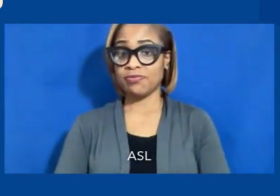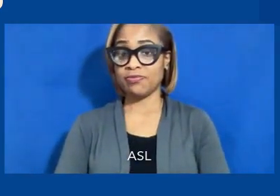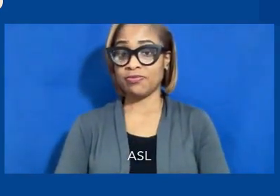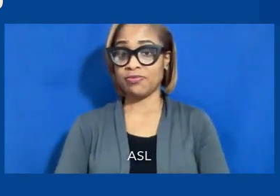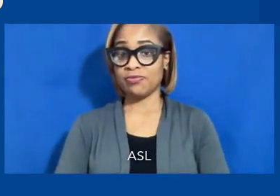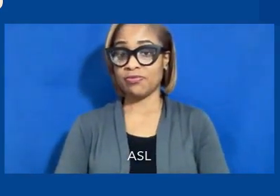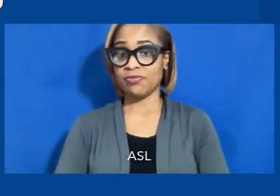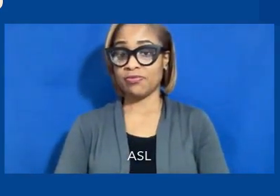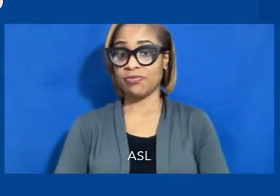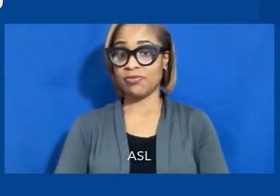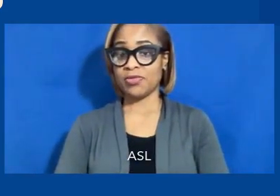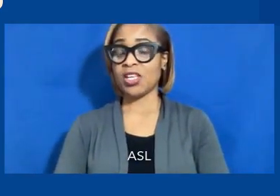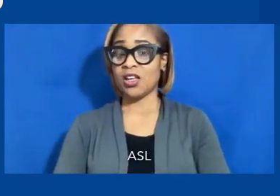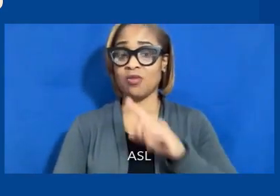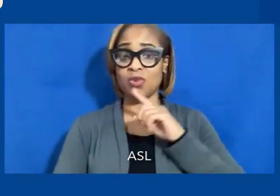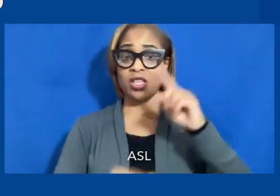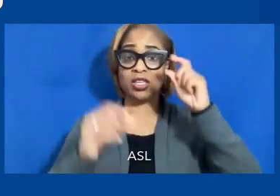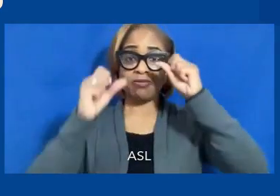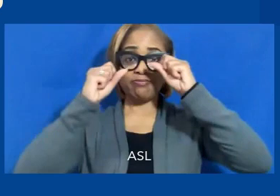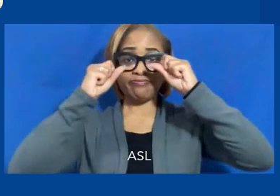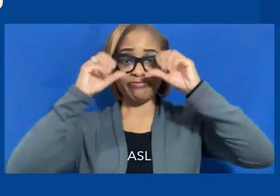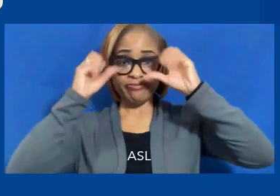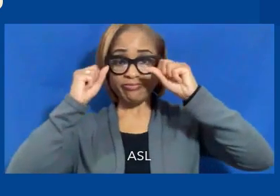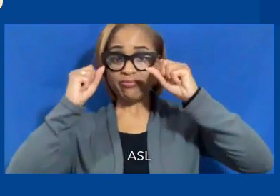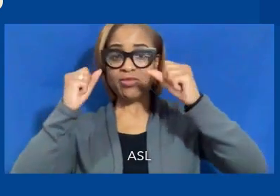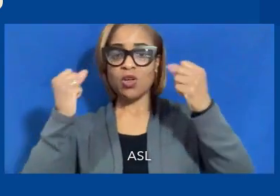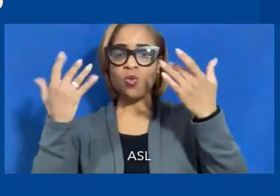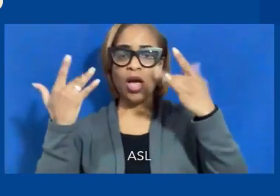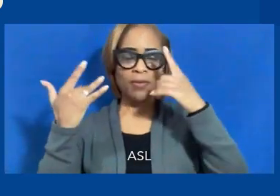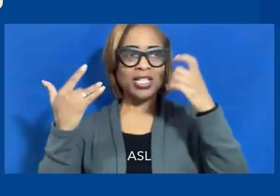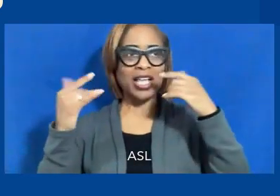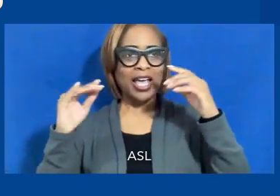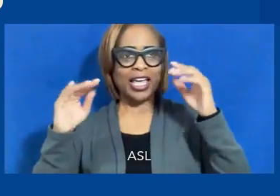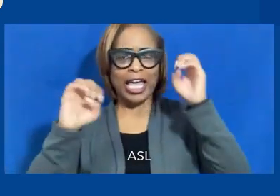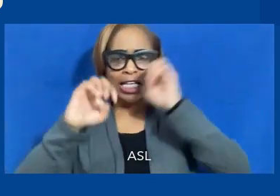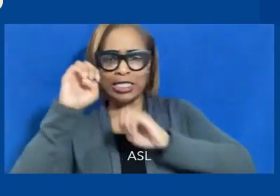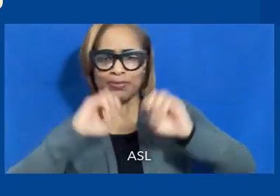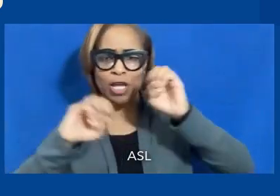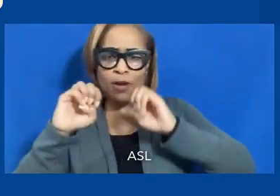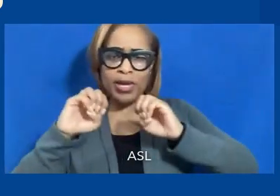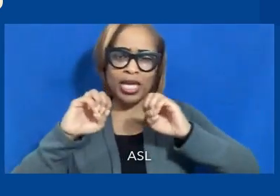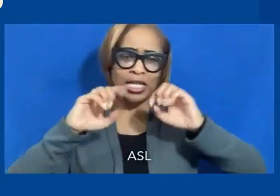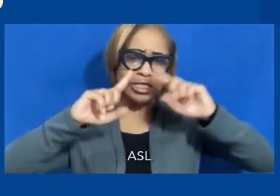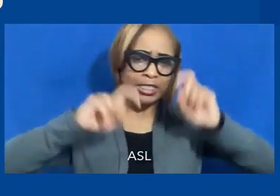it was a real eye opener for me, because I got to experiment in ways that I don't usually feel